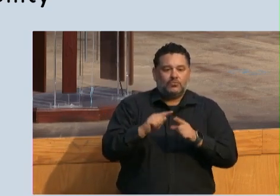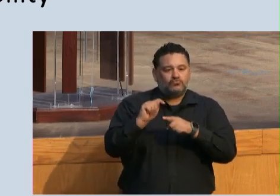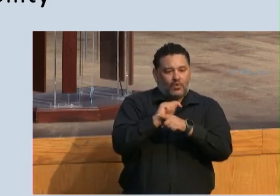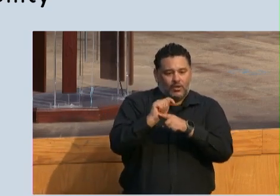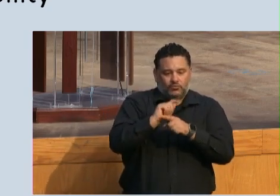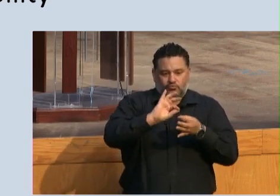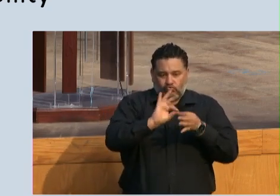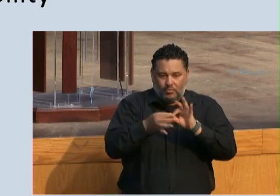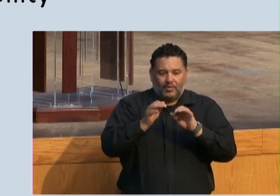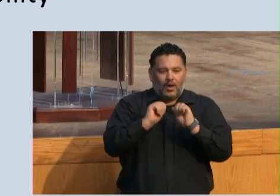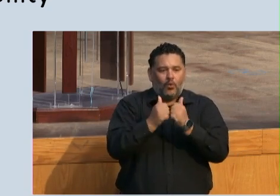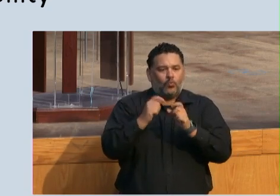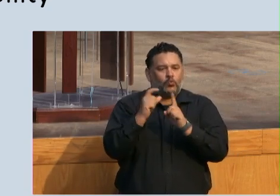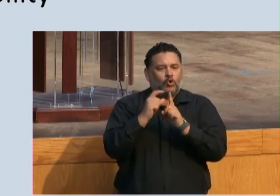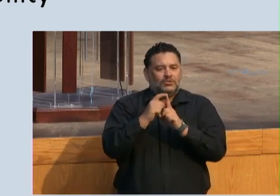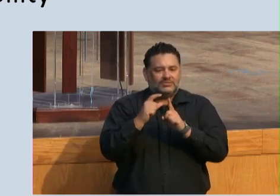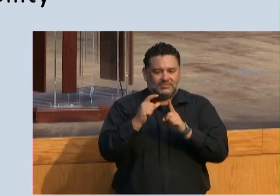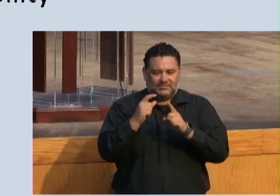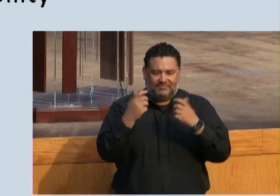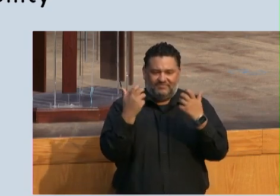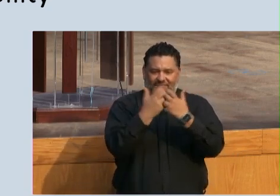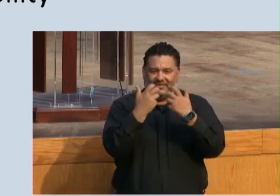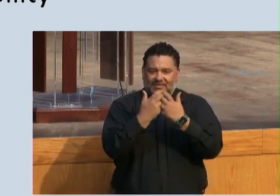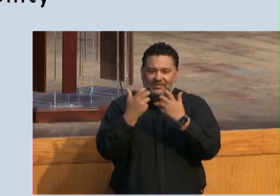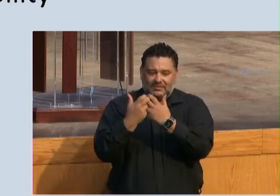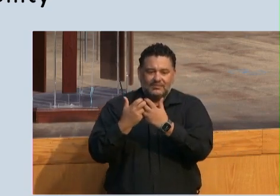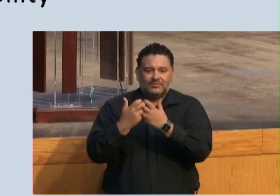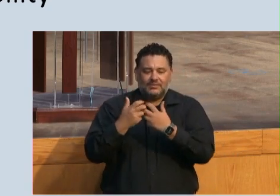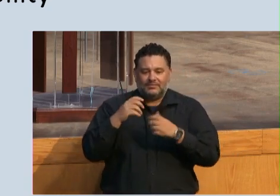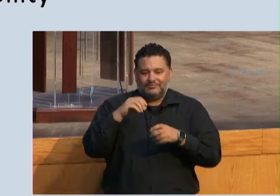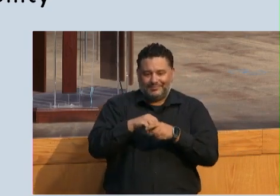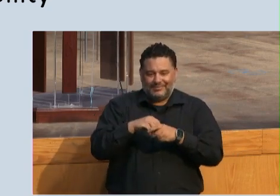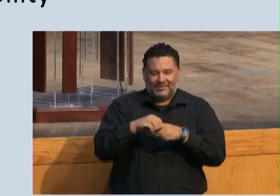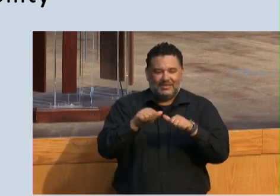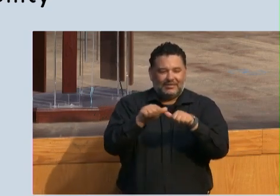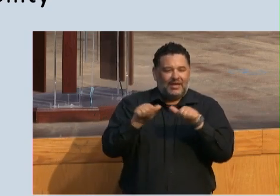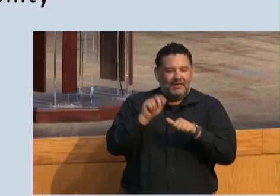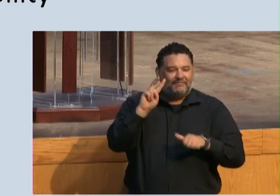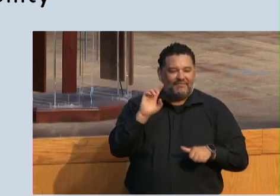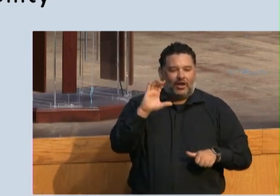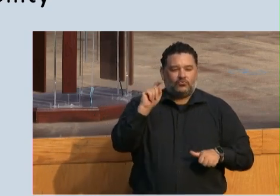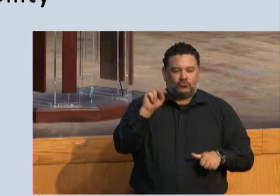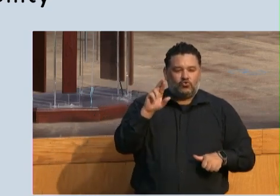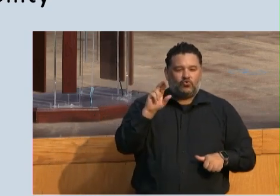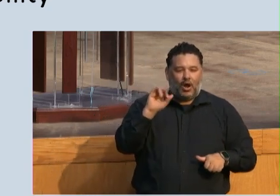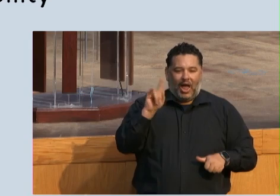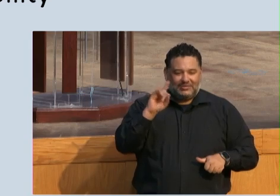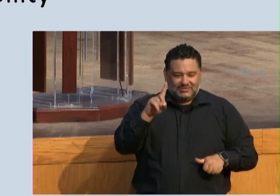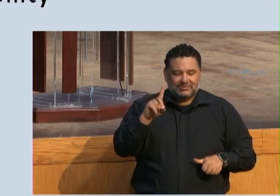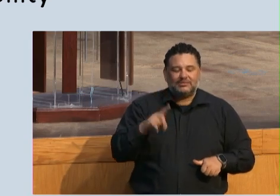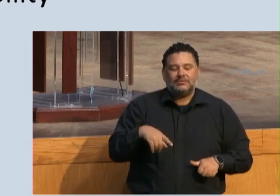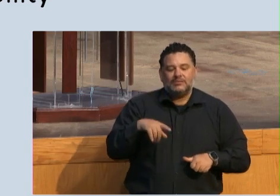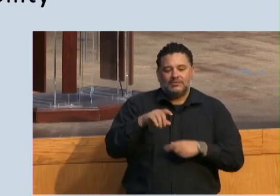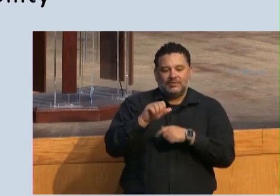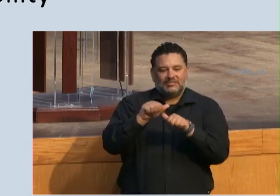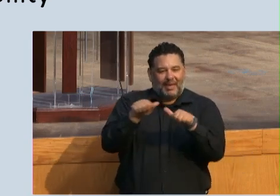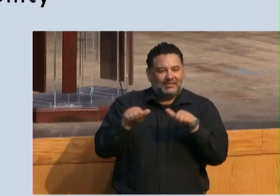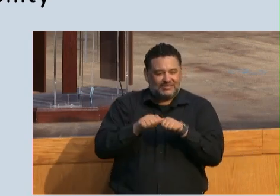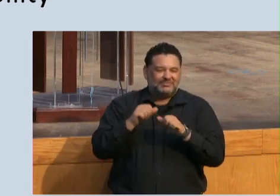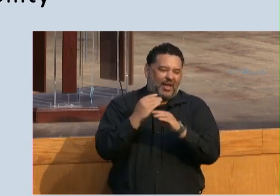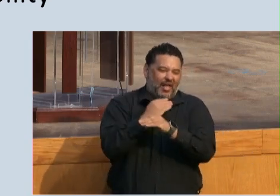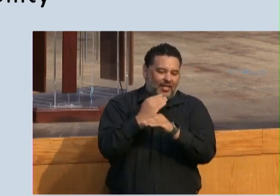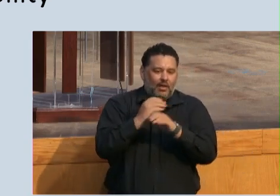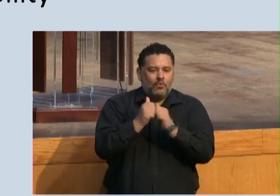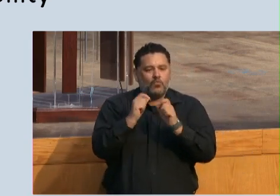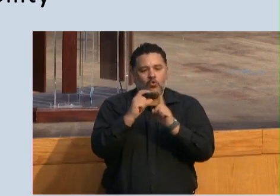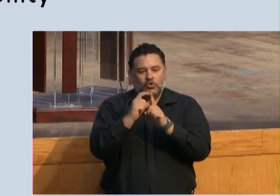how words fit in a vectorized space. You don't have to worry too much about that, but it's math. It's how words relate to